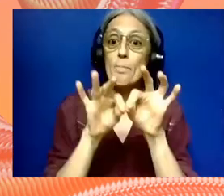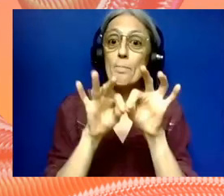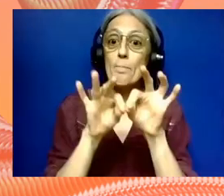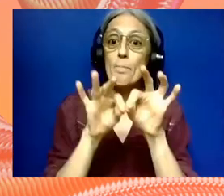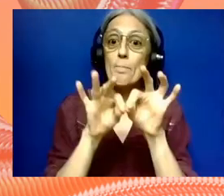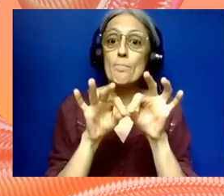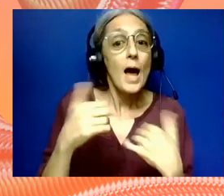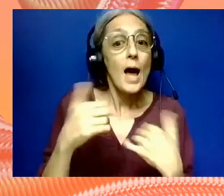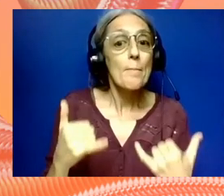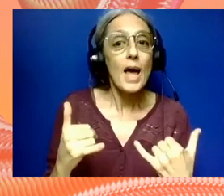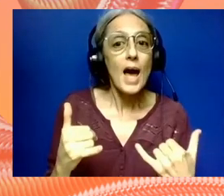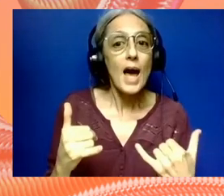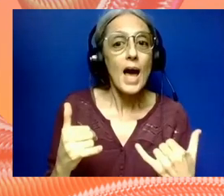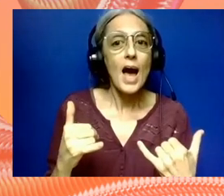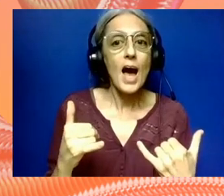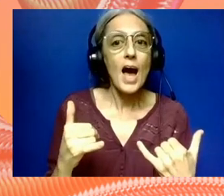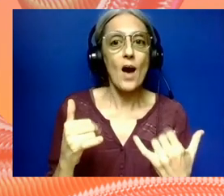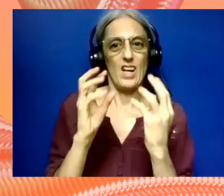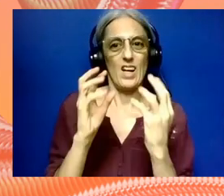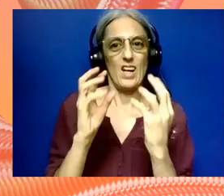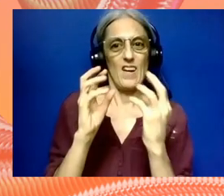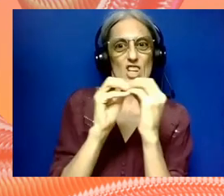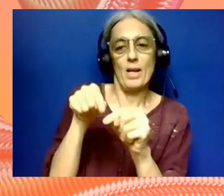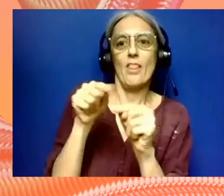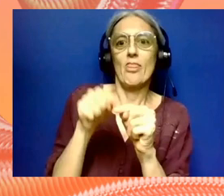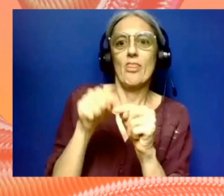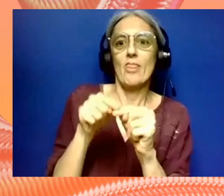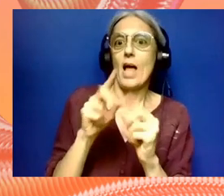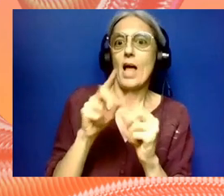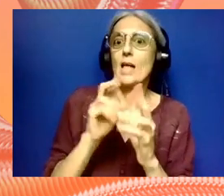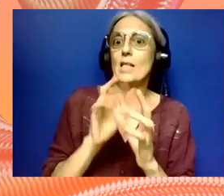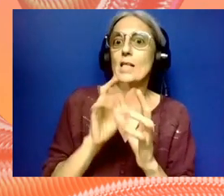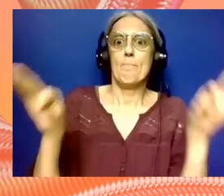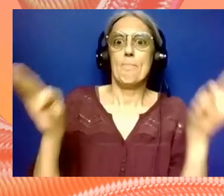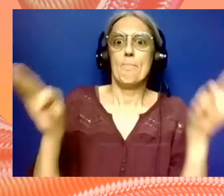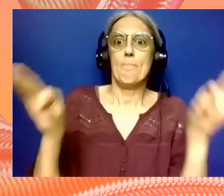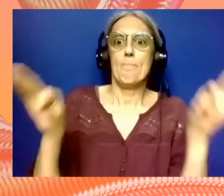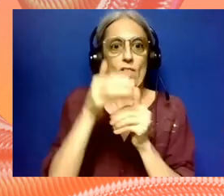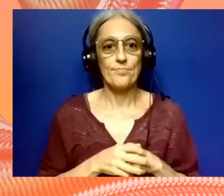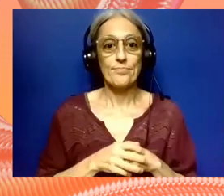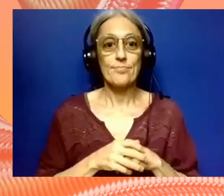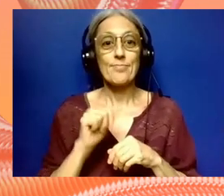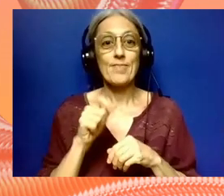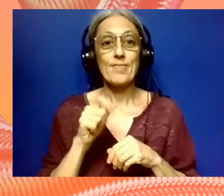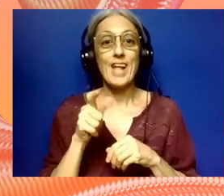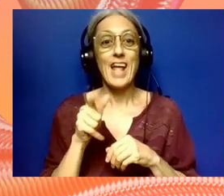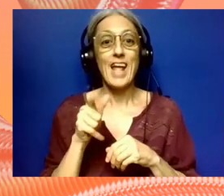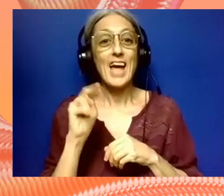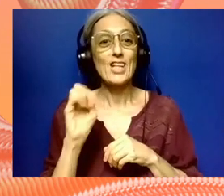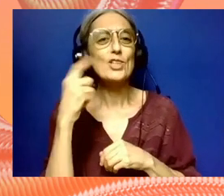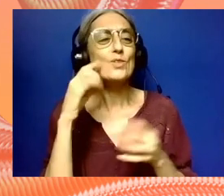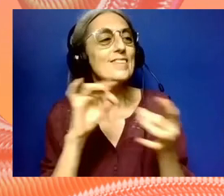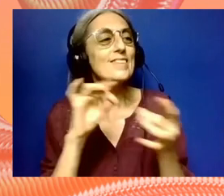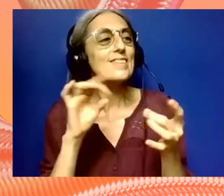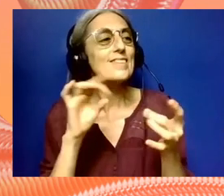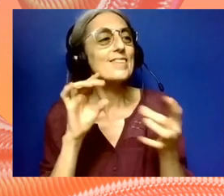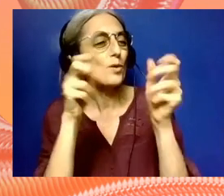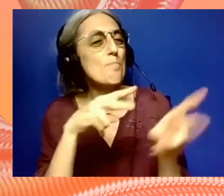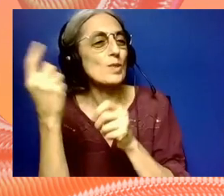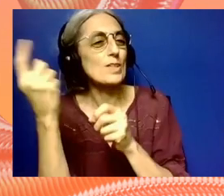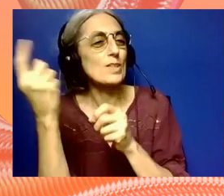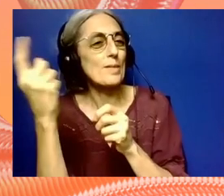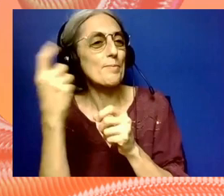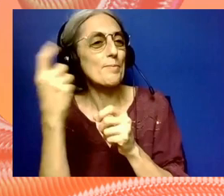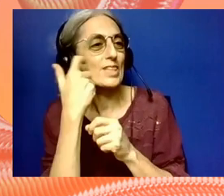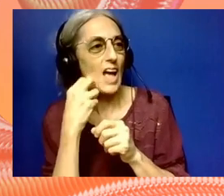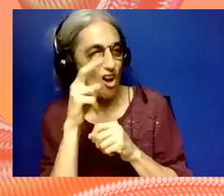we, and Adrienne, you addressed this in a post recently and I was like, this is it. That how we